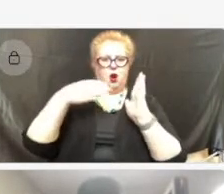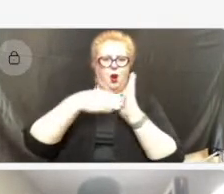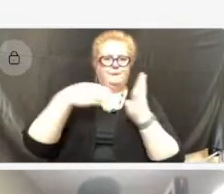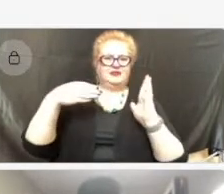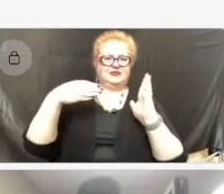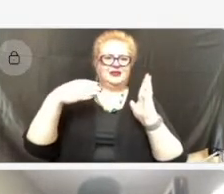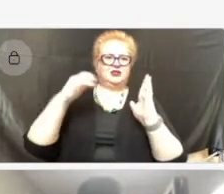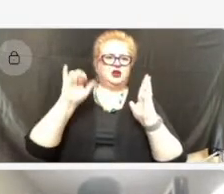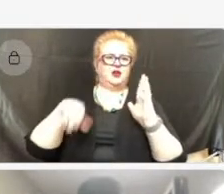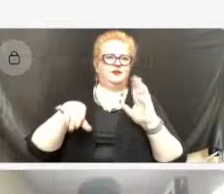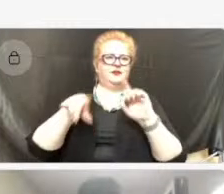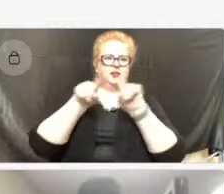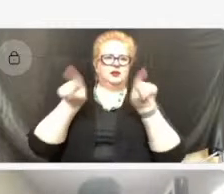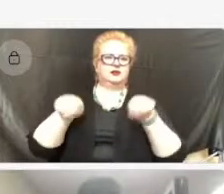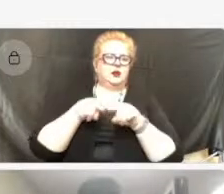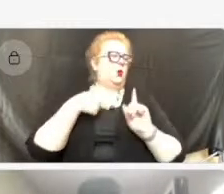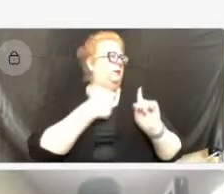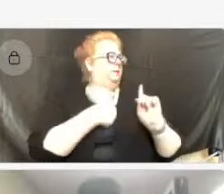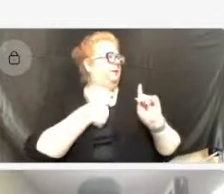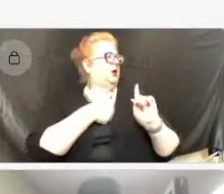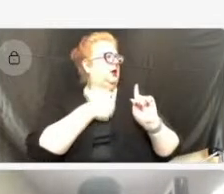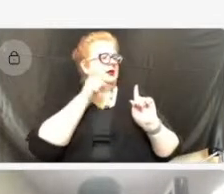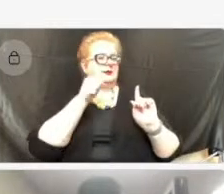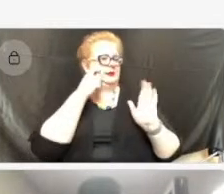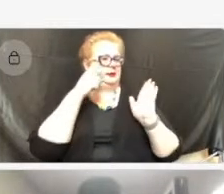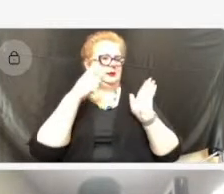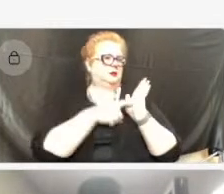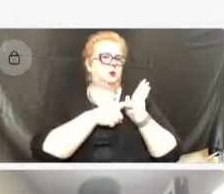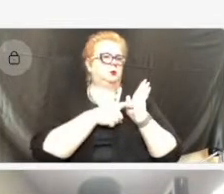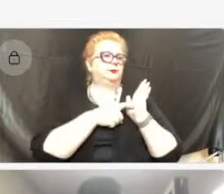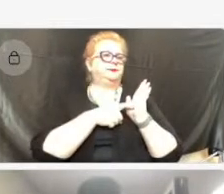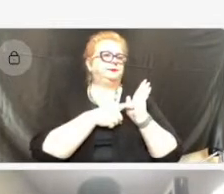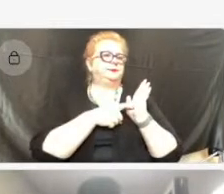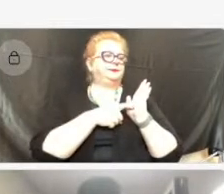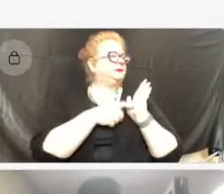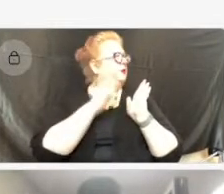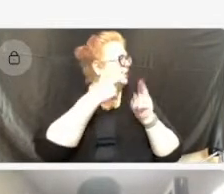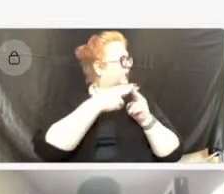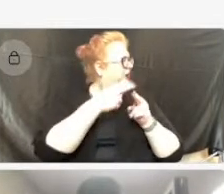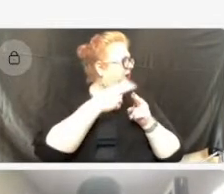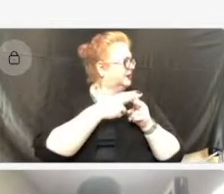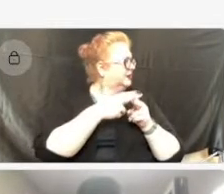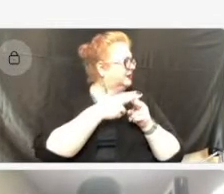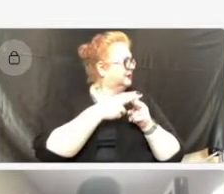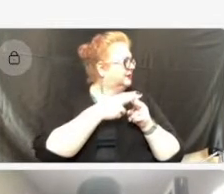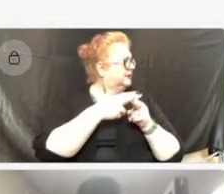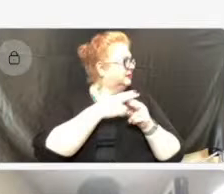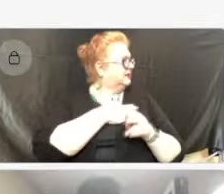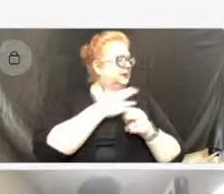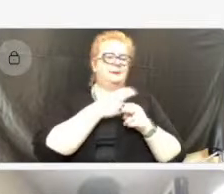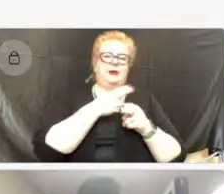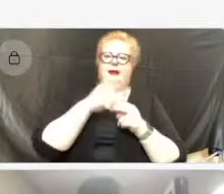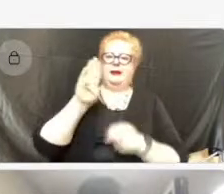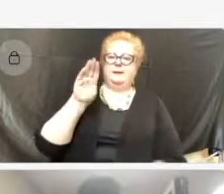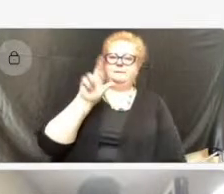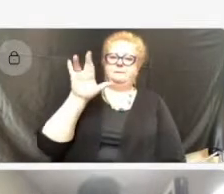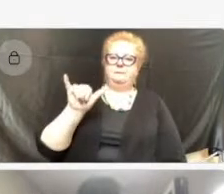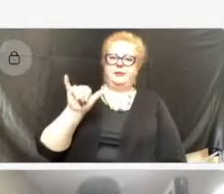Well, I apologize. I did not know that. And what is your name, sir? My name is Barry Beck.